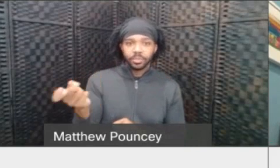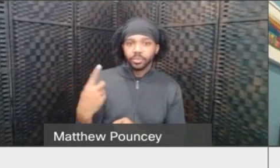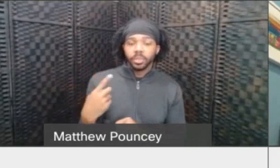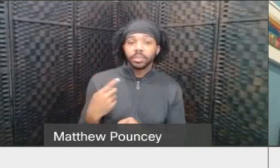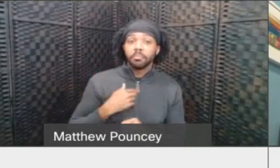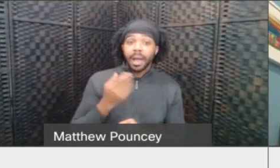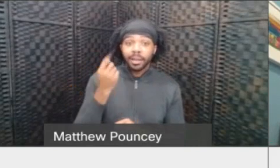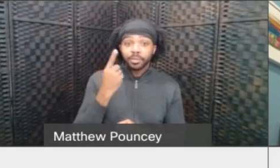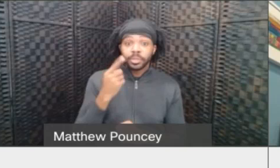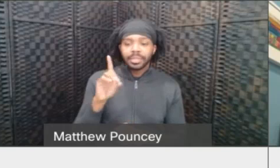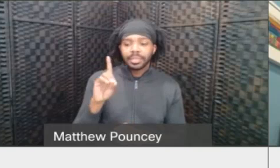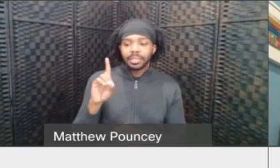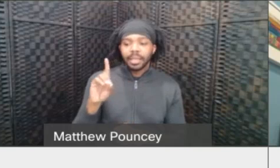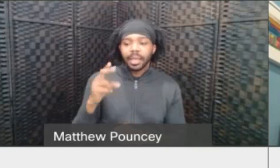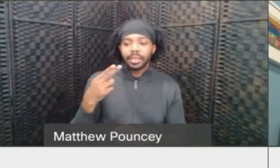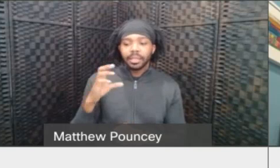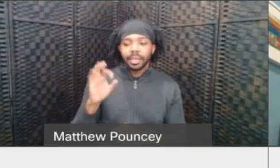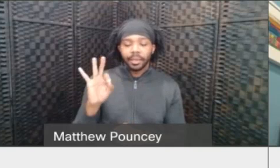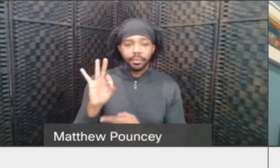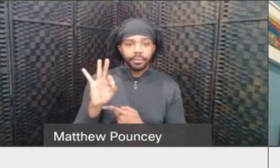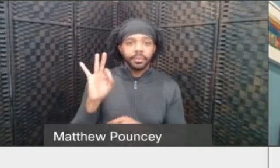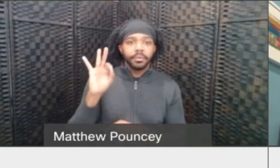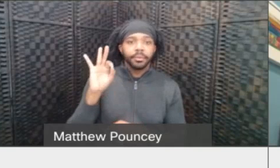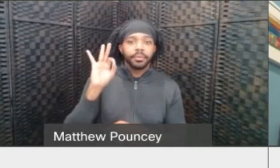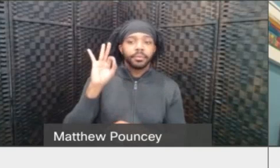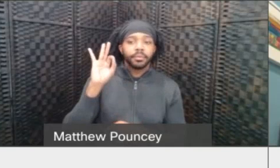that DHCF was,